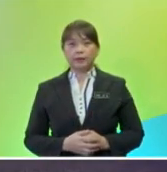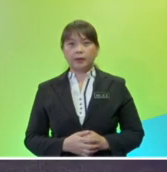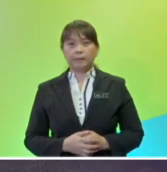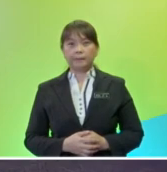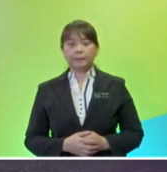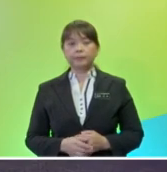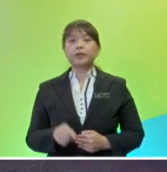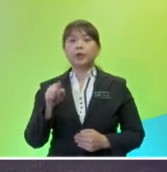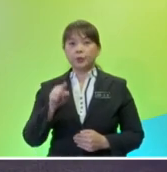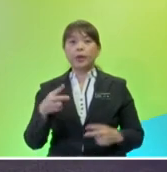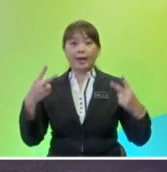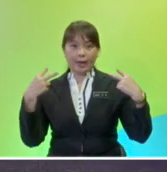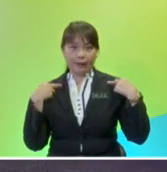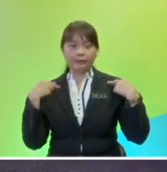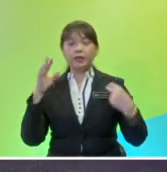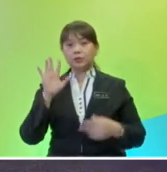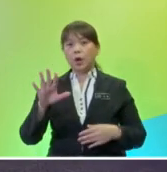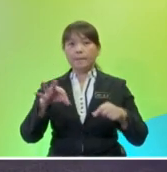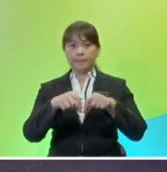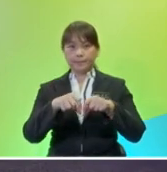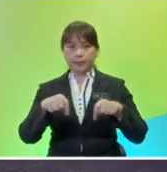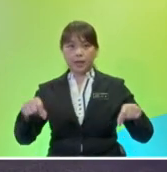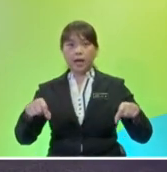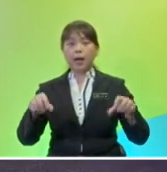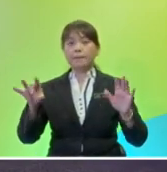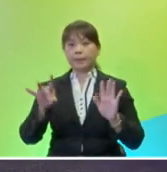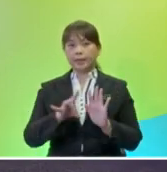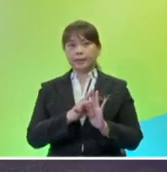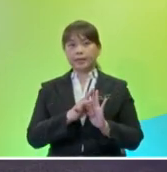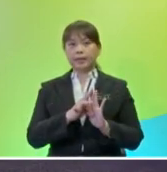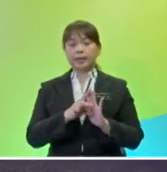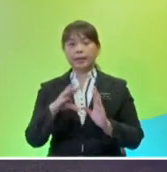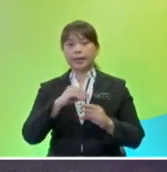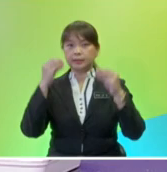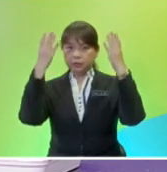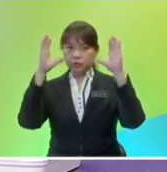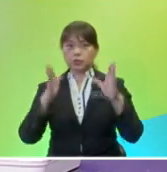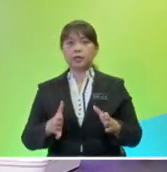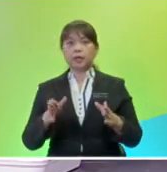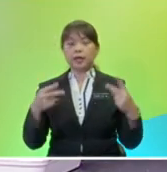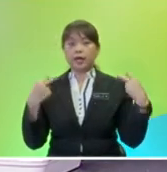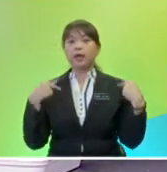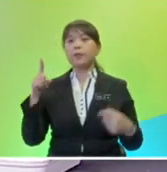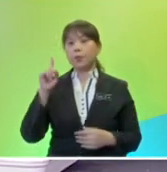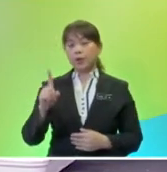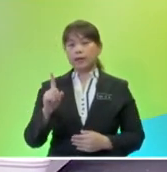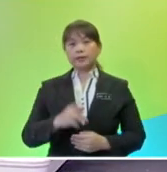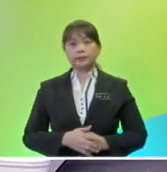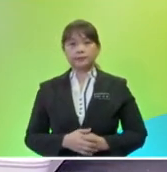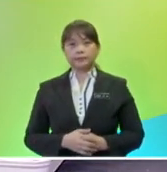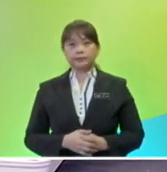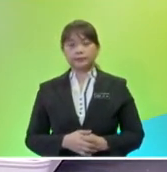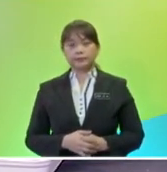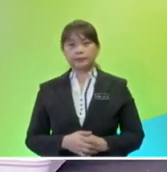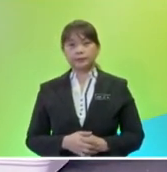you have your bar magnet over there. Okay. And I have one too. So, there are a few objects